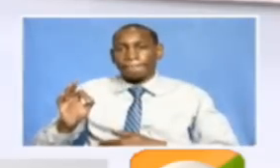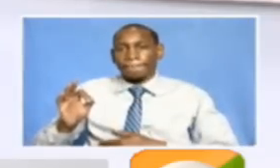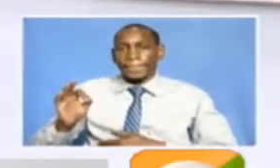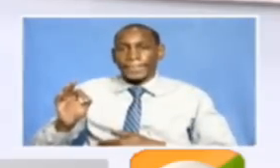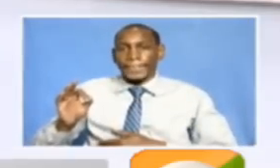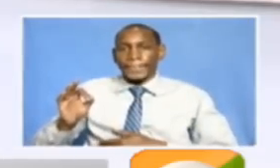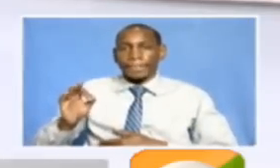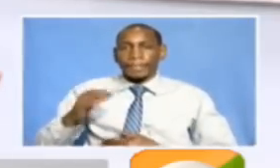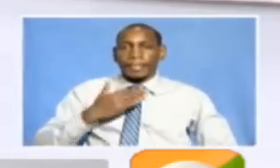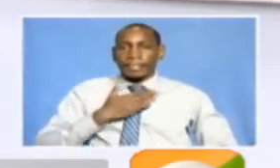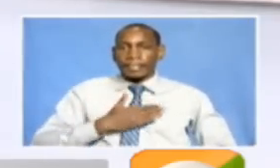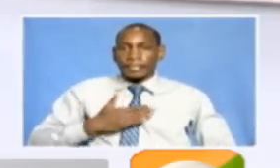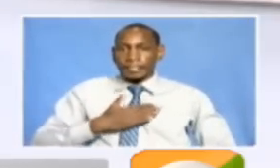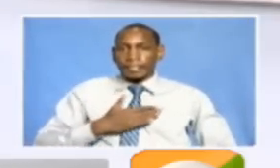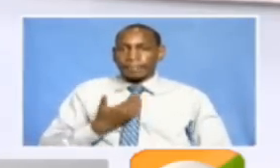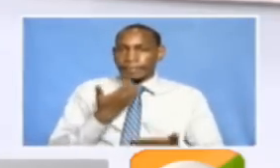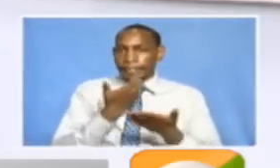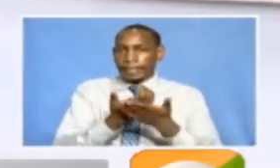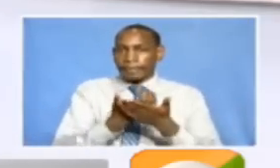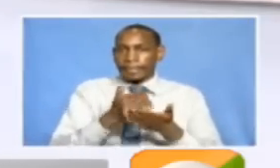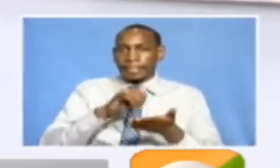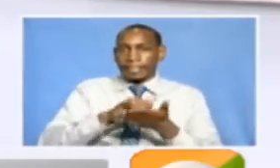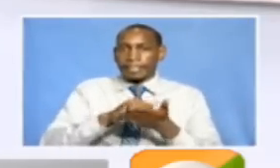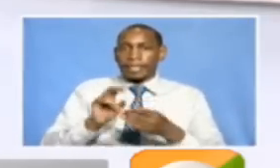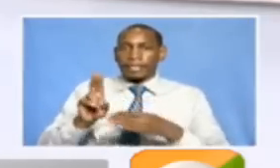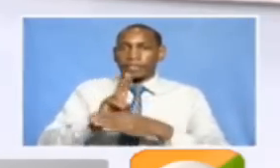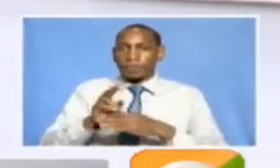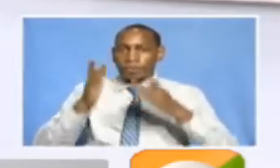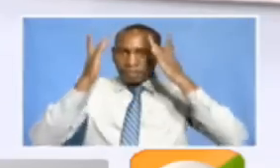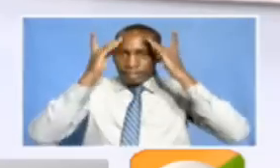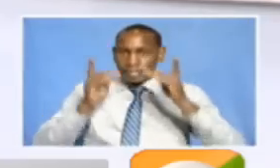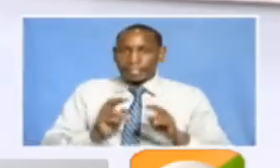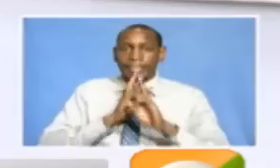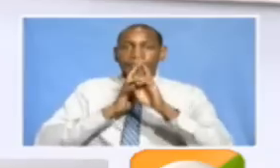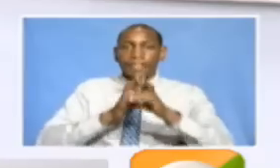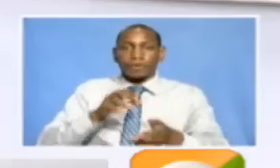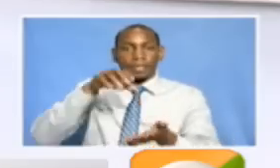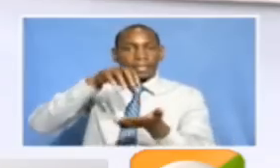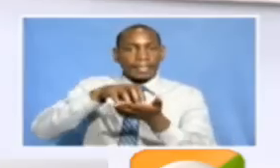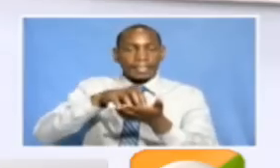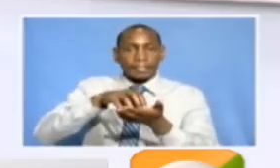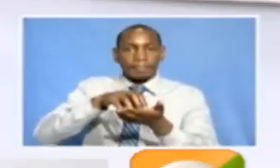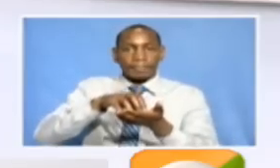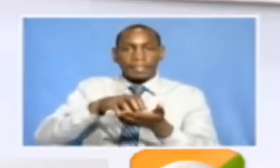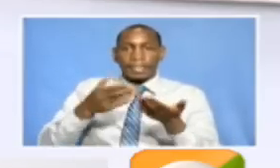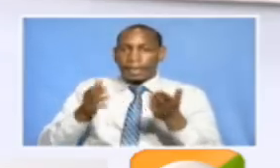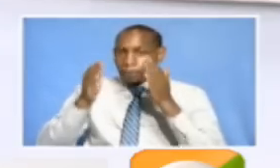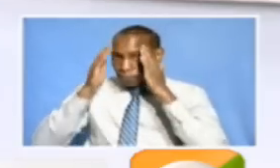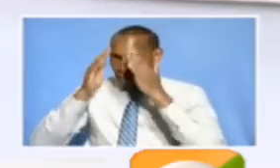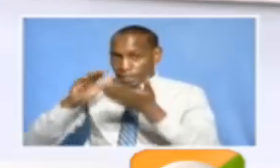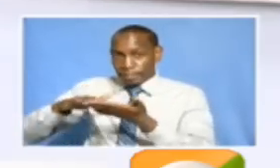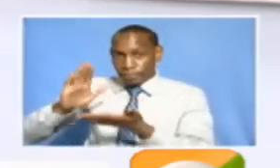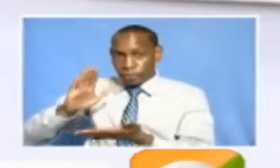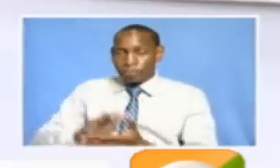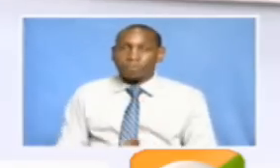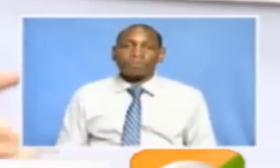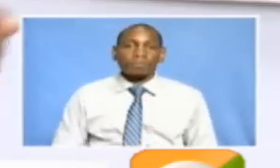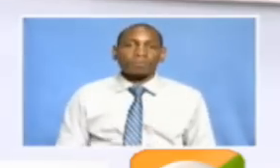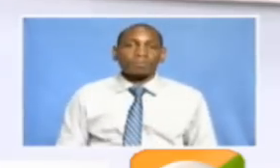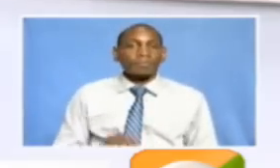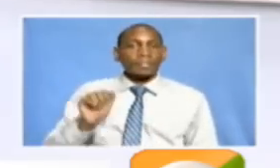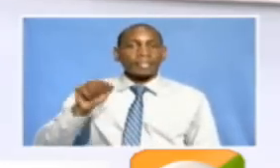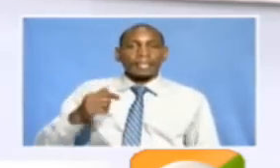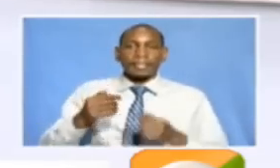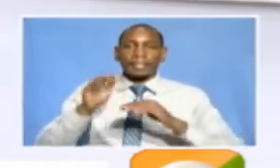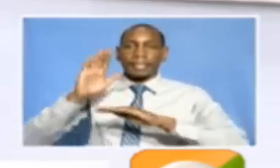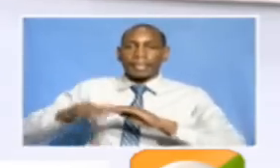of the scientific evidence that will be used to determine the outcome of a case is where we need to be heading, as